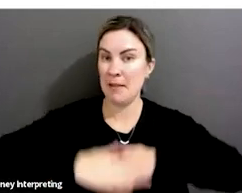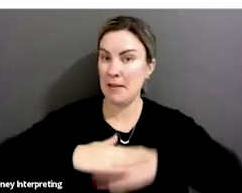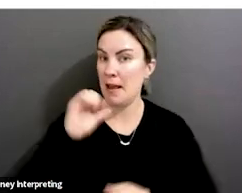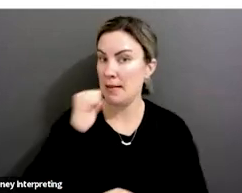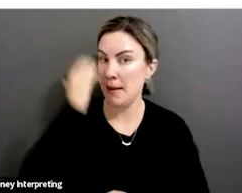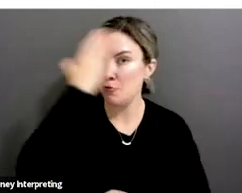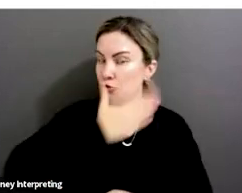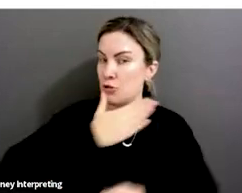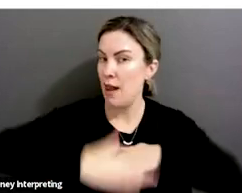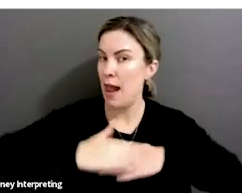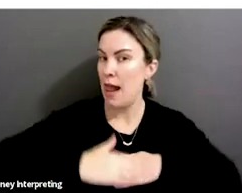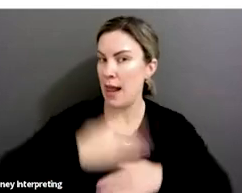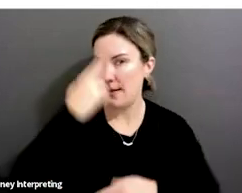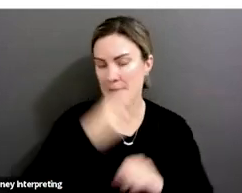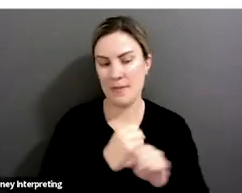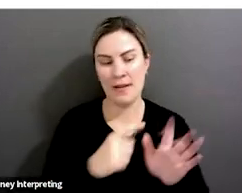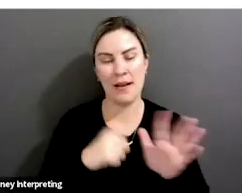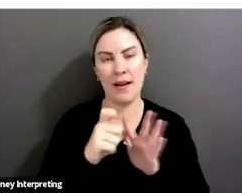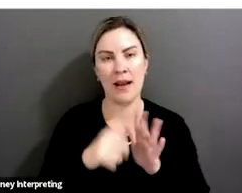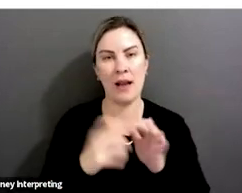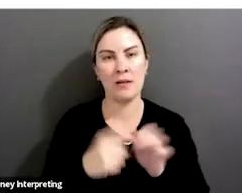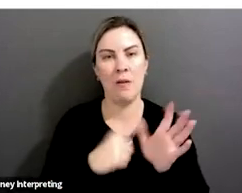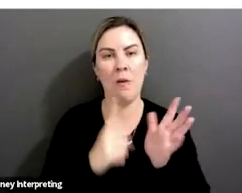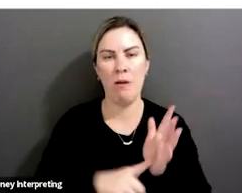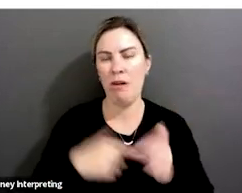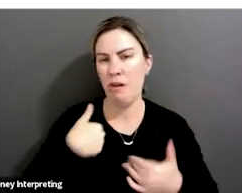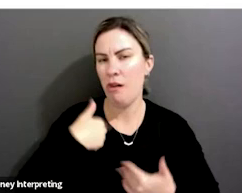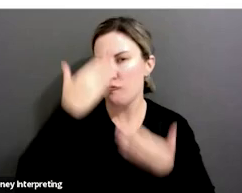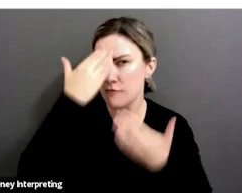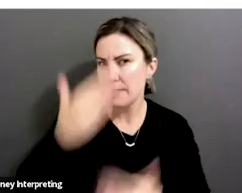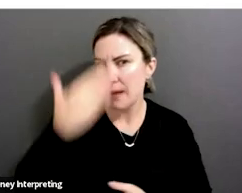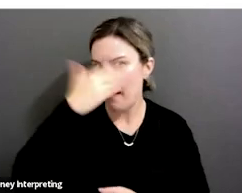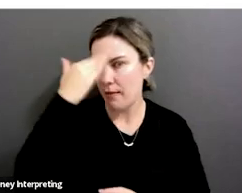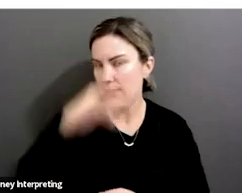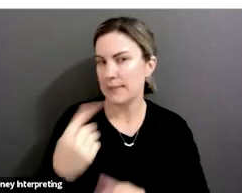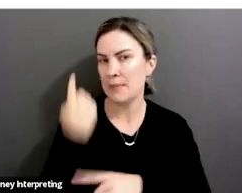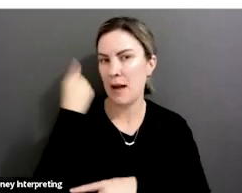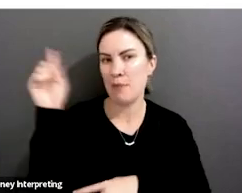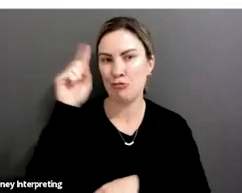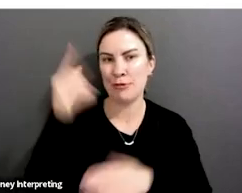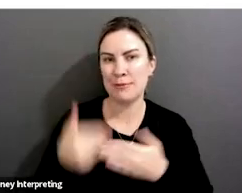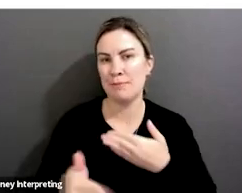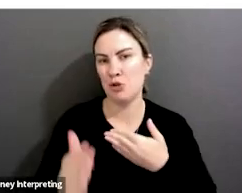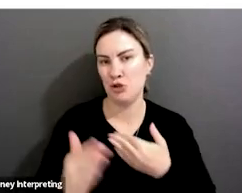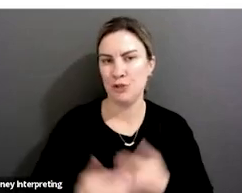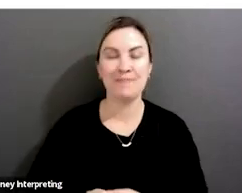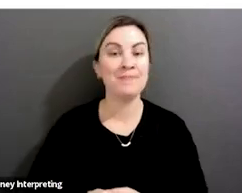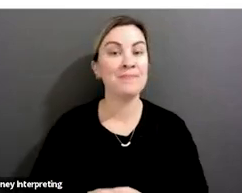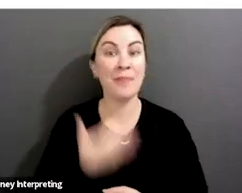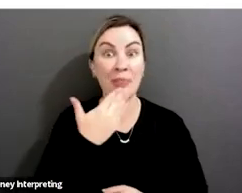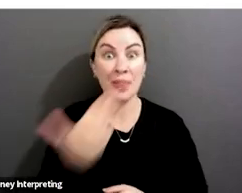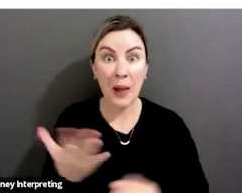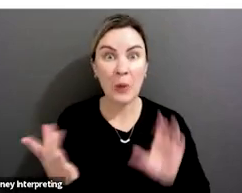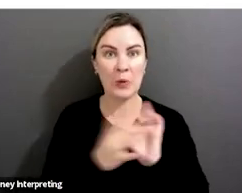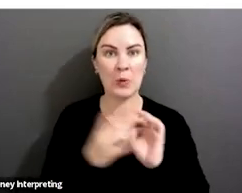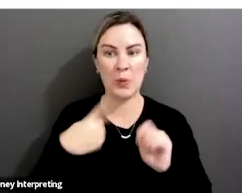respects to Aboriginal elders past, present, and emerging leaders as well. And thanks to all of you for joining us, because I